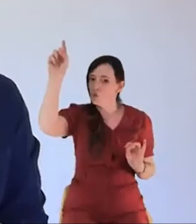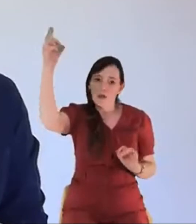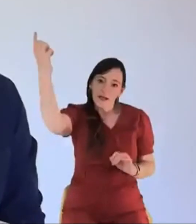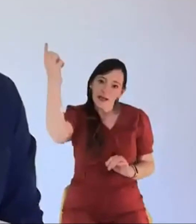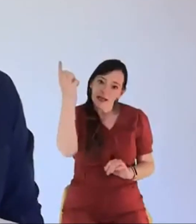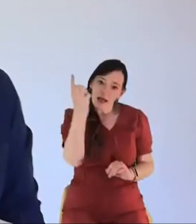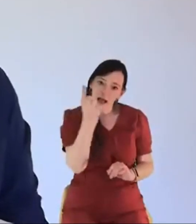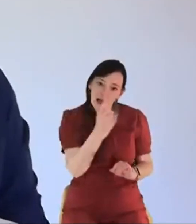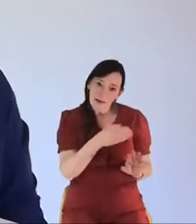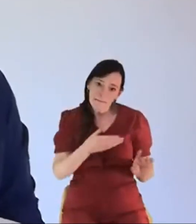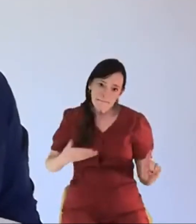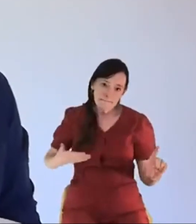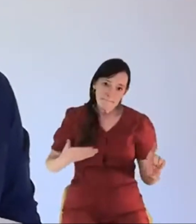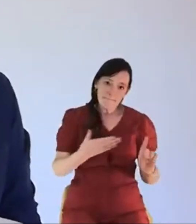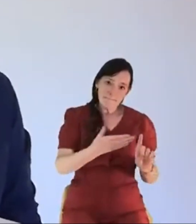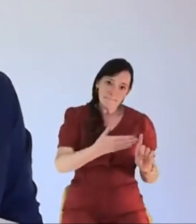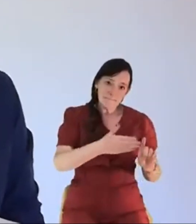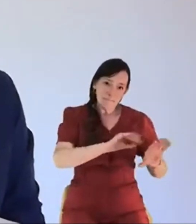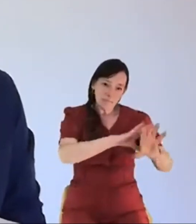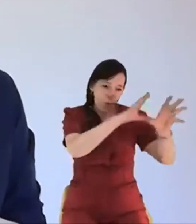To how it was meant to be